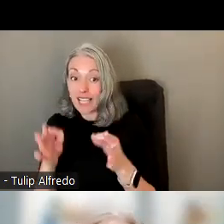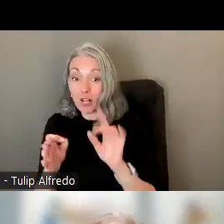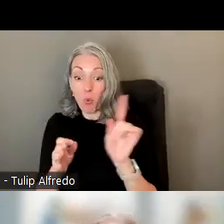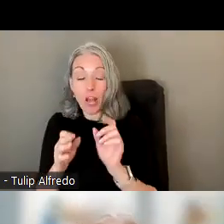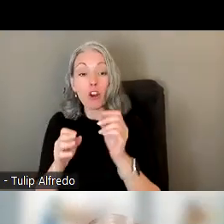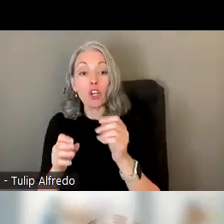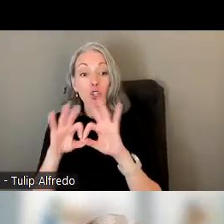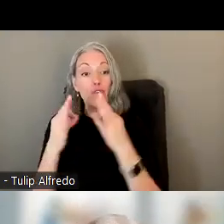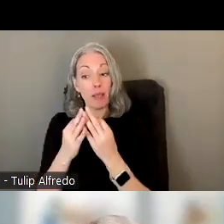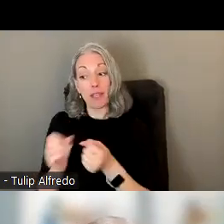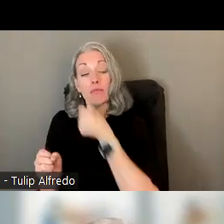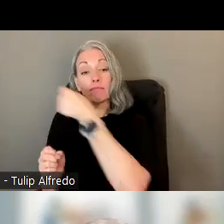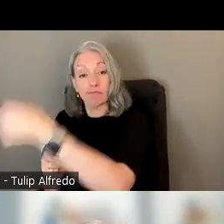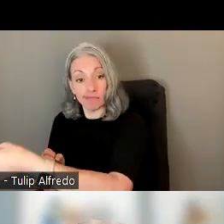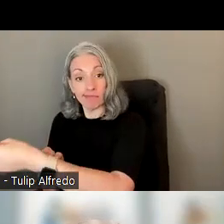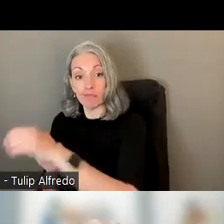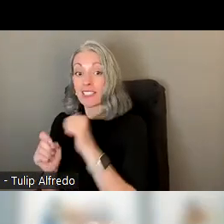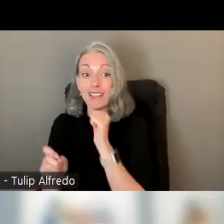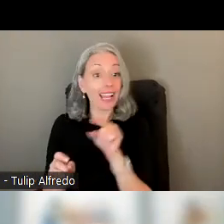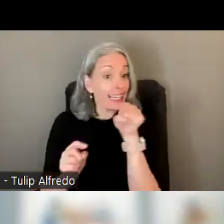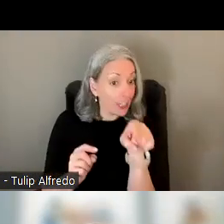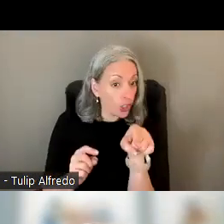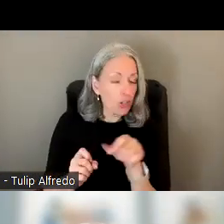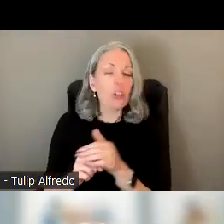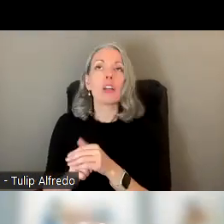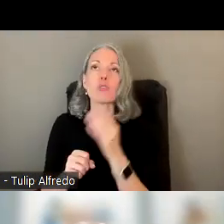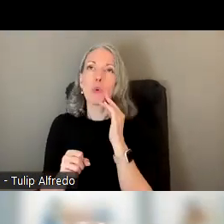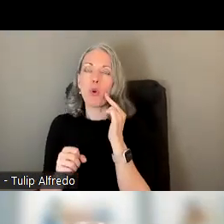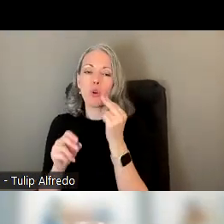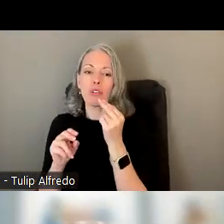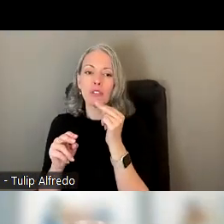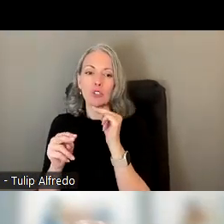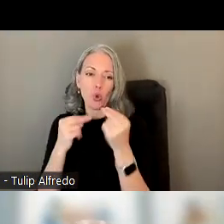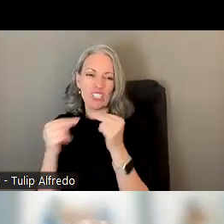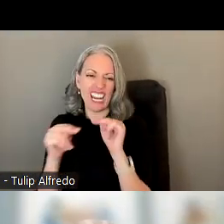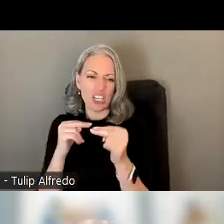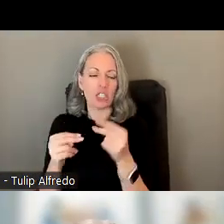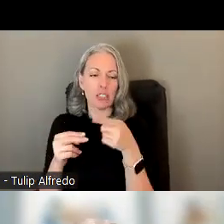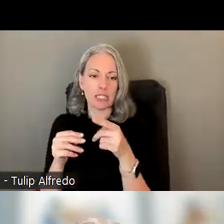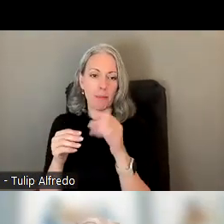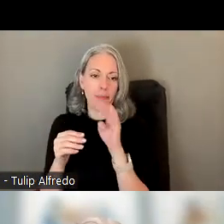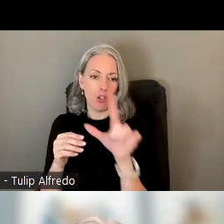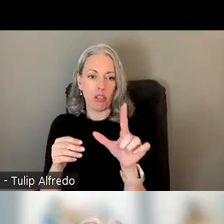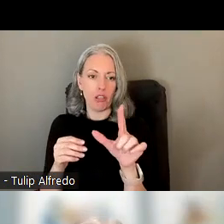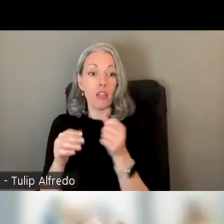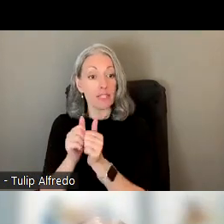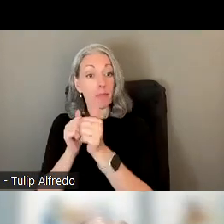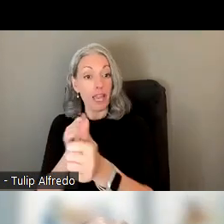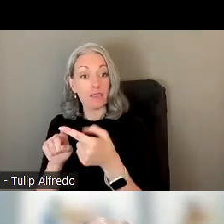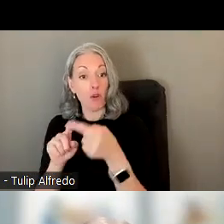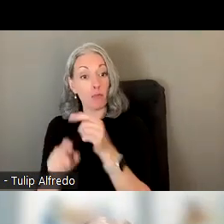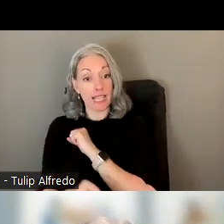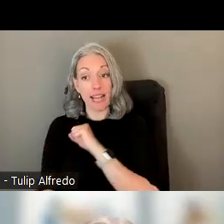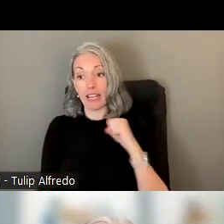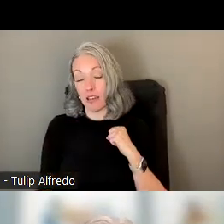So lots of negotiation I know that has happened around this bill. It did pass out of the Senate,